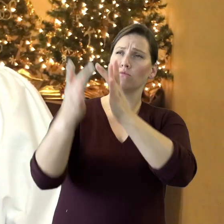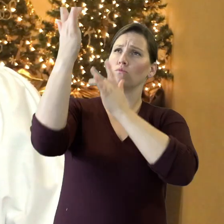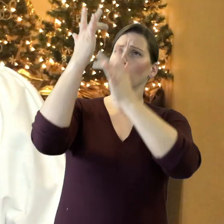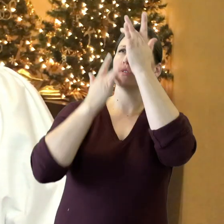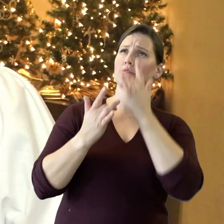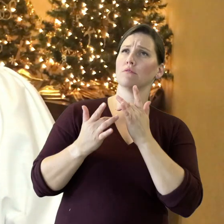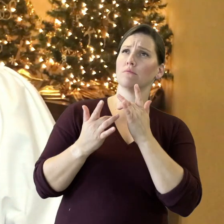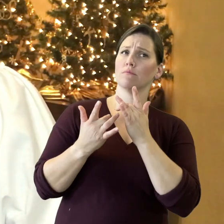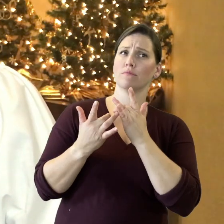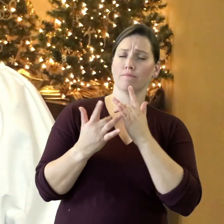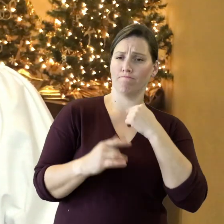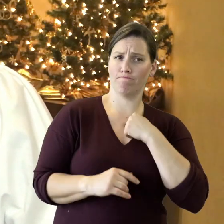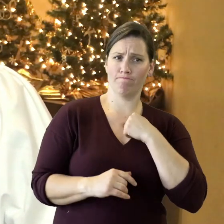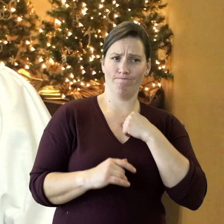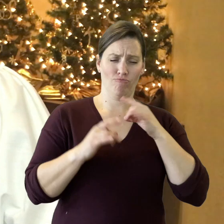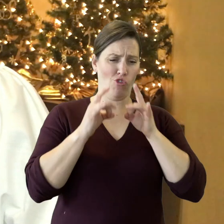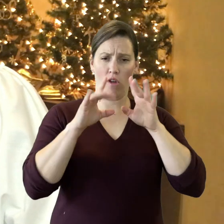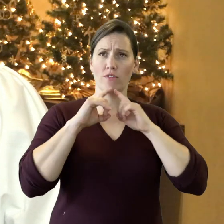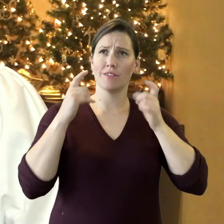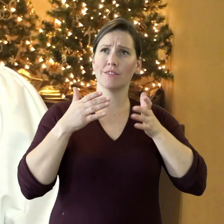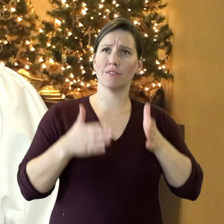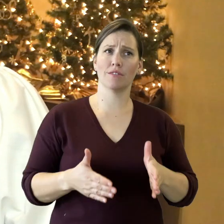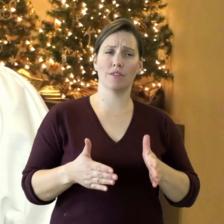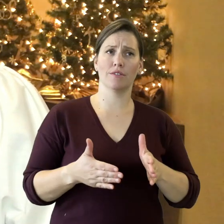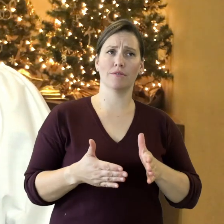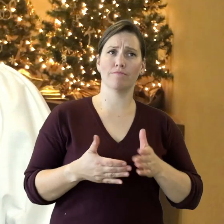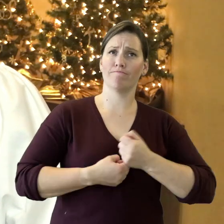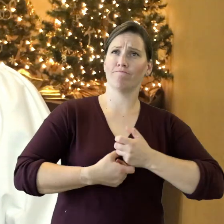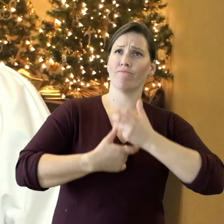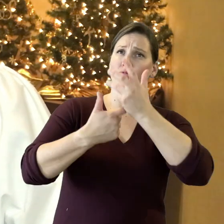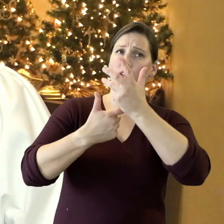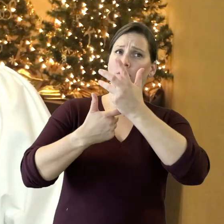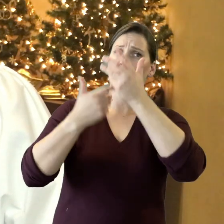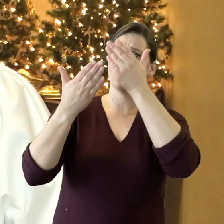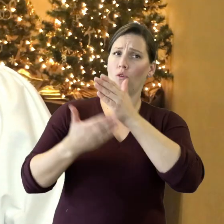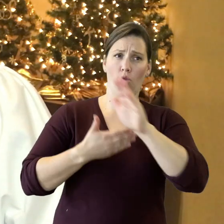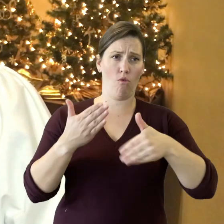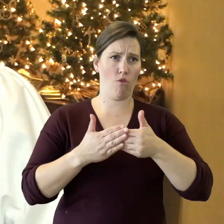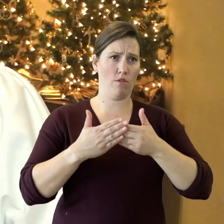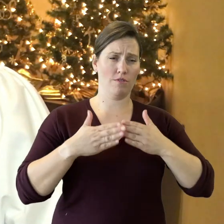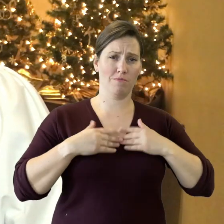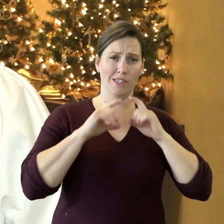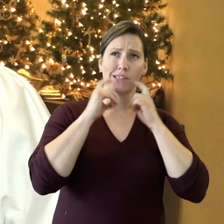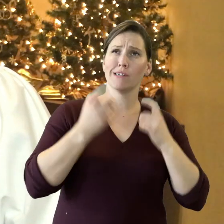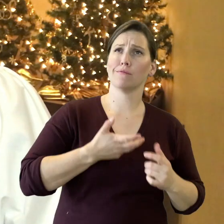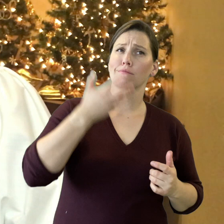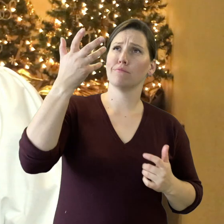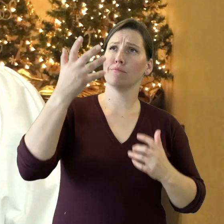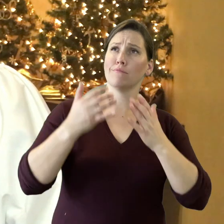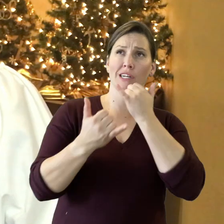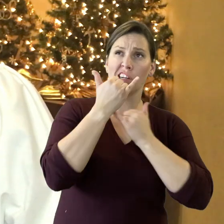merciful Father, I, a poor, miserable sinner, confess unto you all my sins and